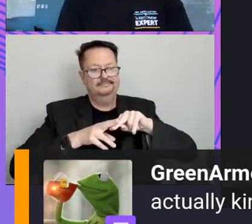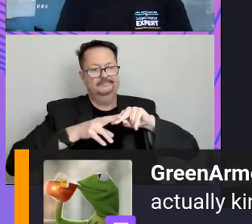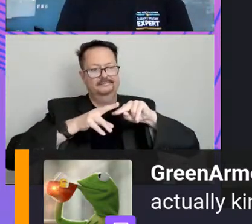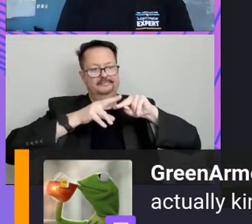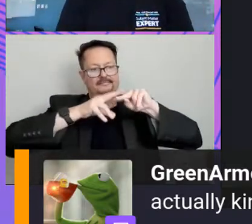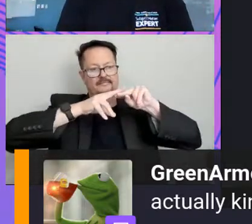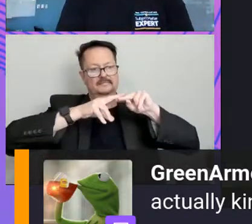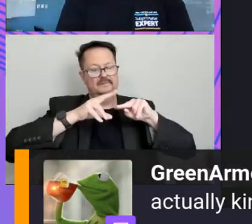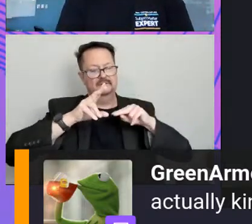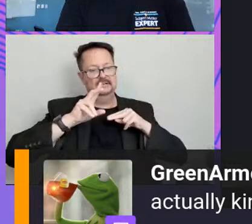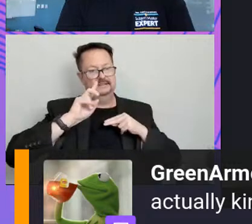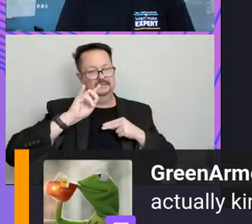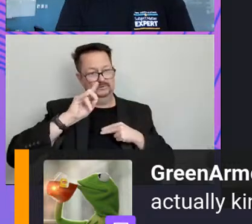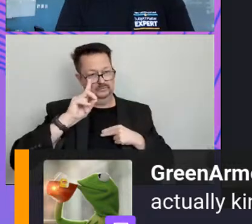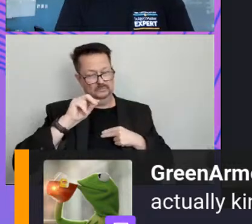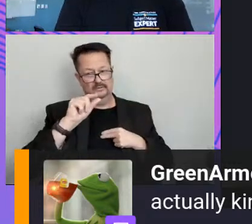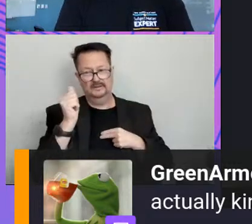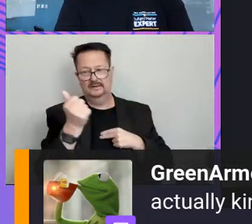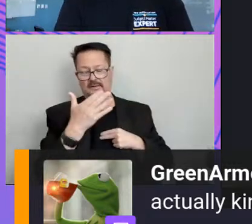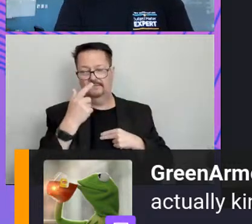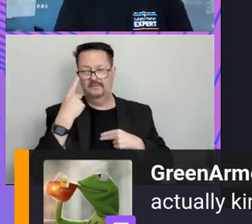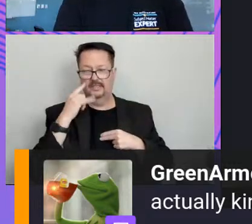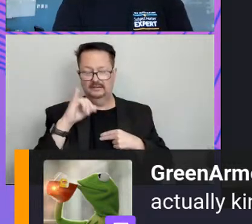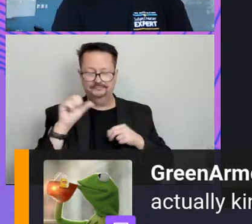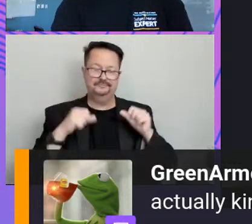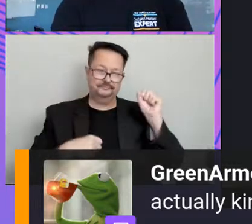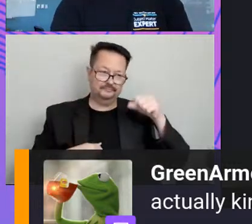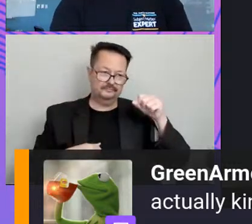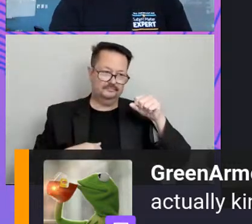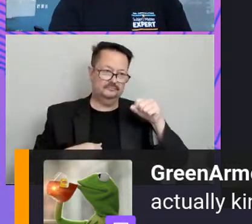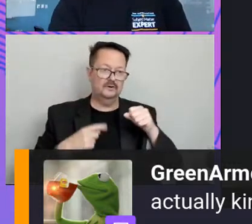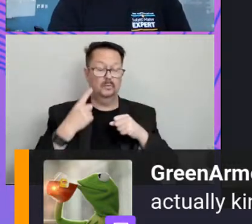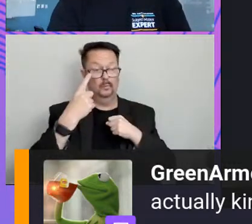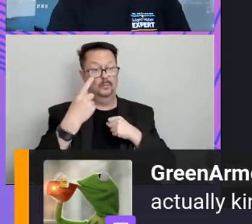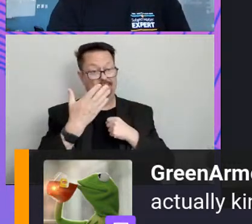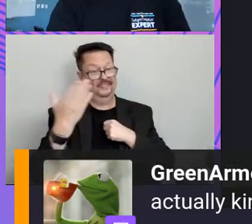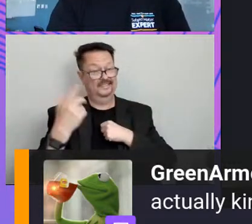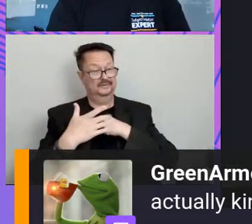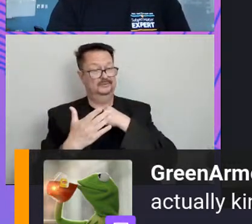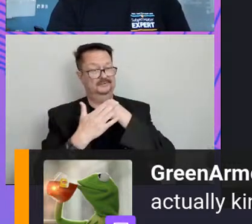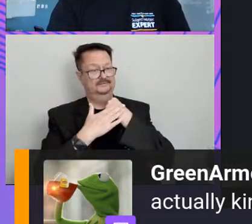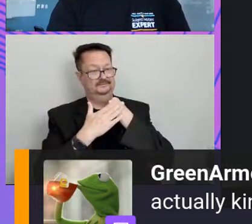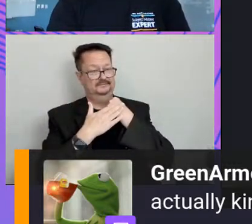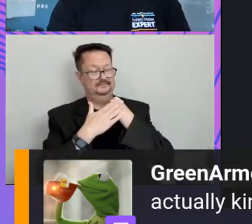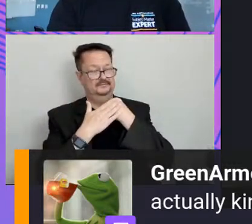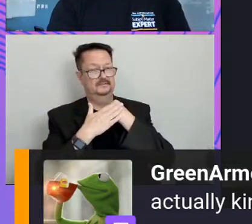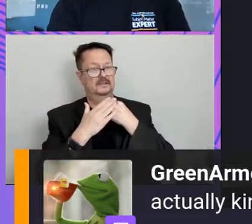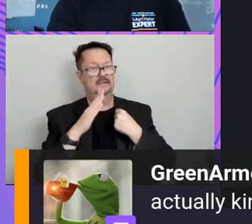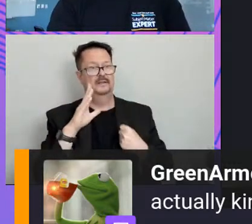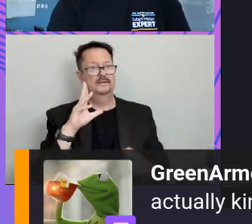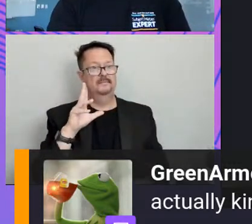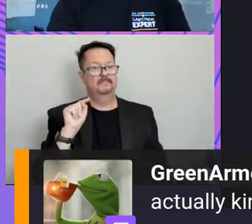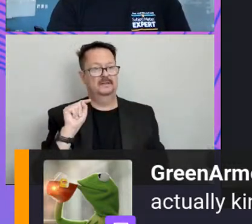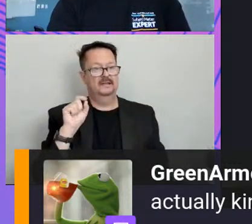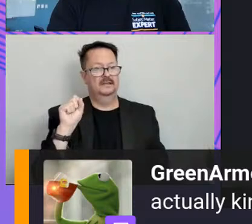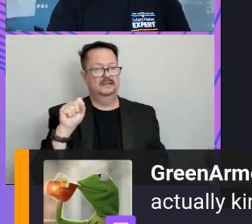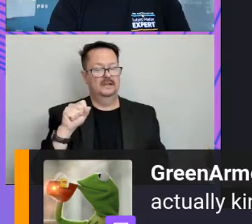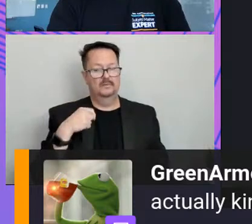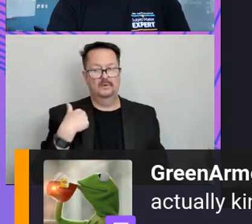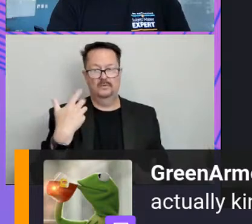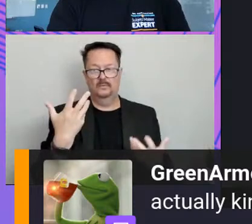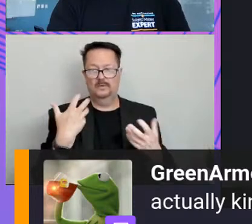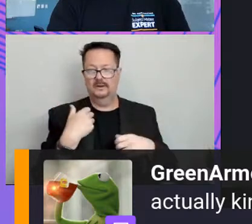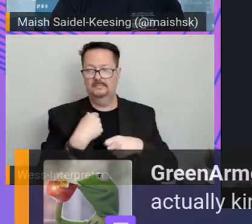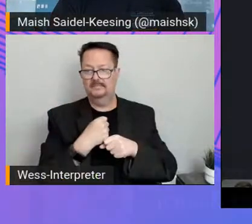did you do anything for that in Gaggle? We did, yeah. So it's one thing to get notified, like you said, but we wanted to make it